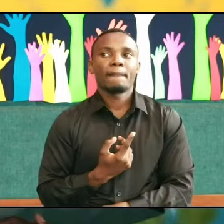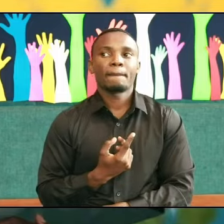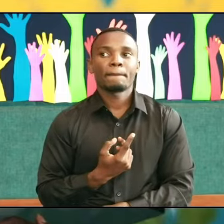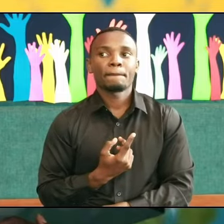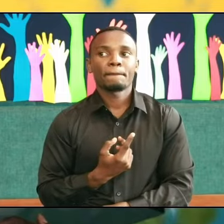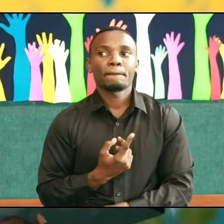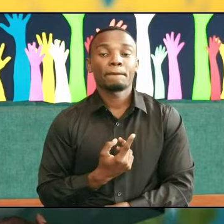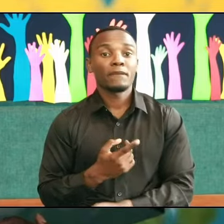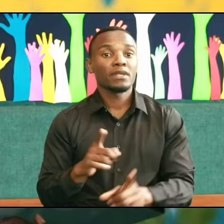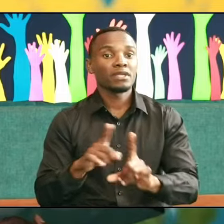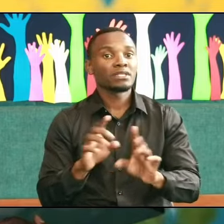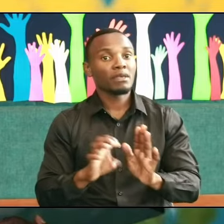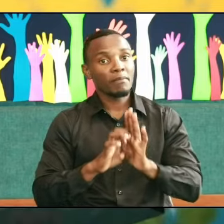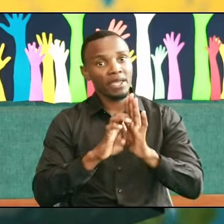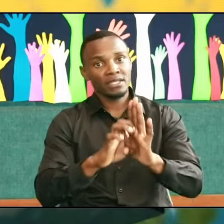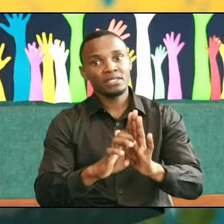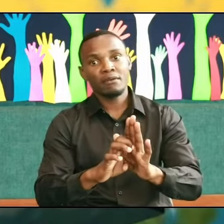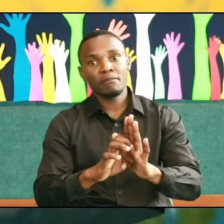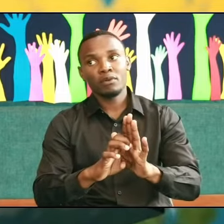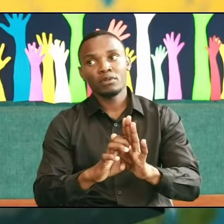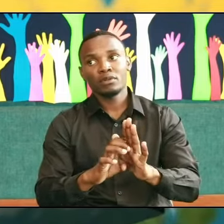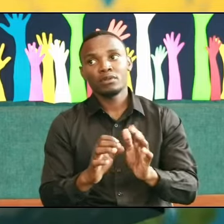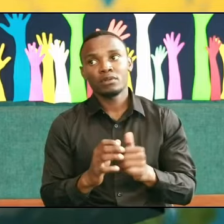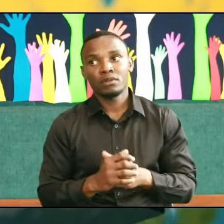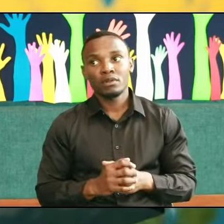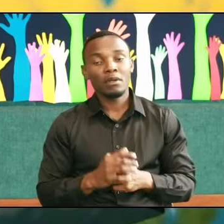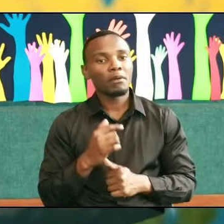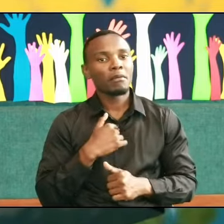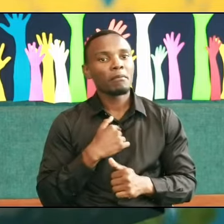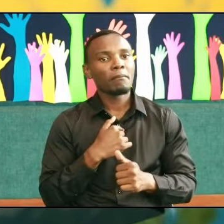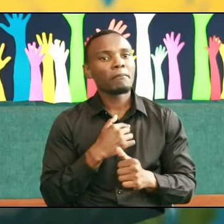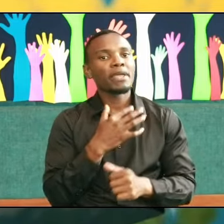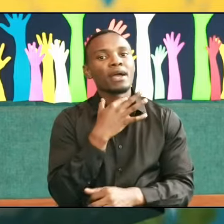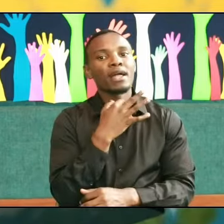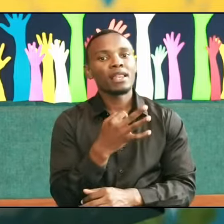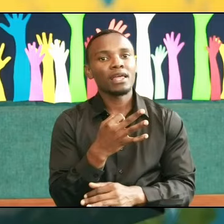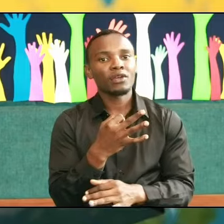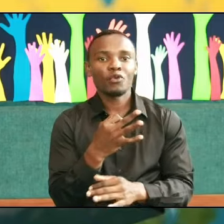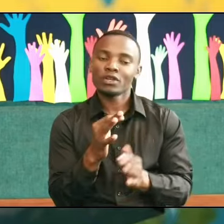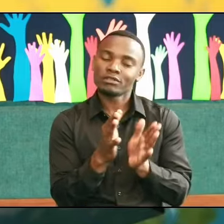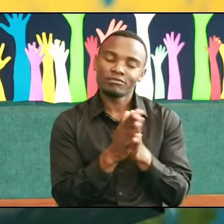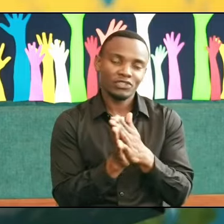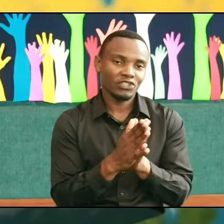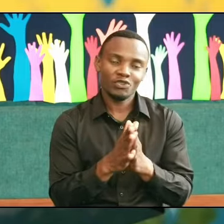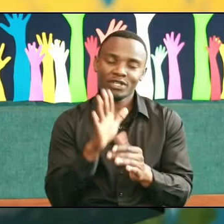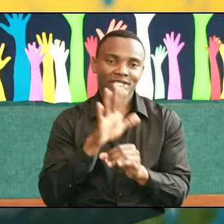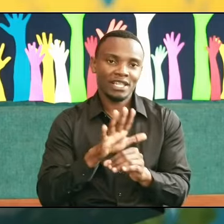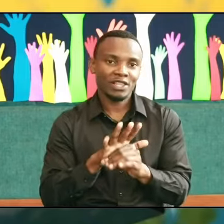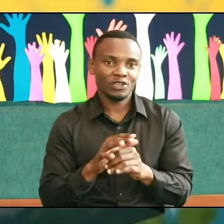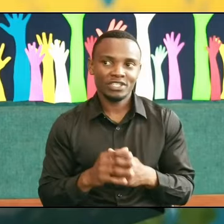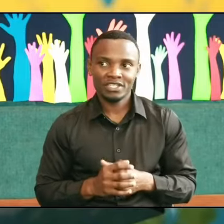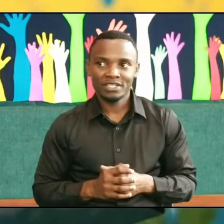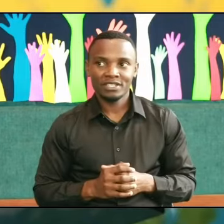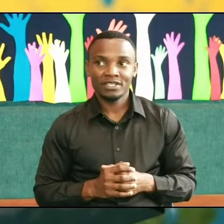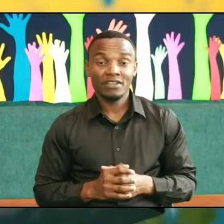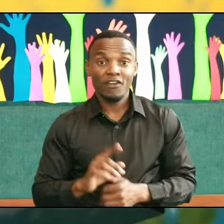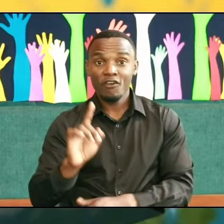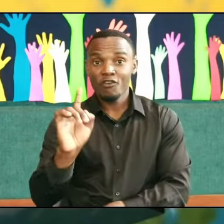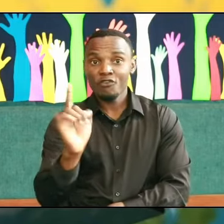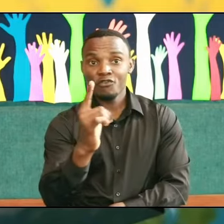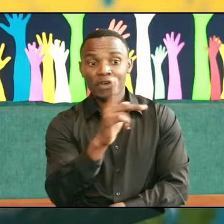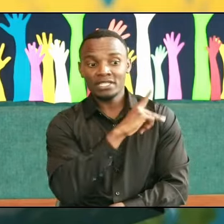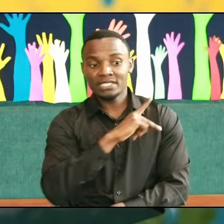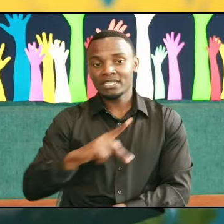Can I give you an example as I finish in the Old Testament? I like stories. My Lord used to tell stories. In 1 Kings